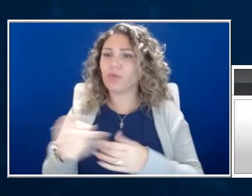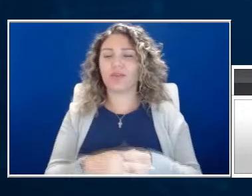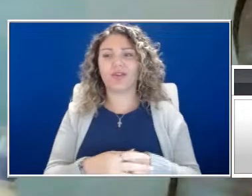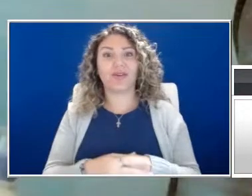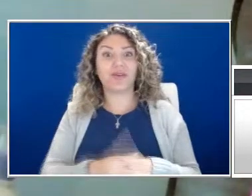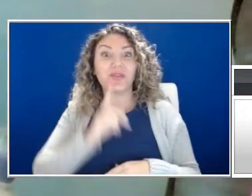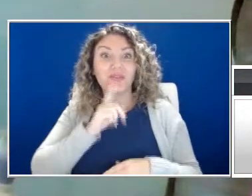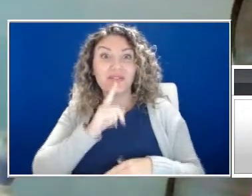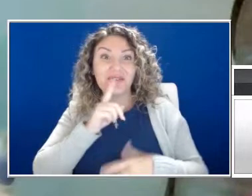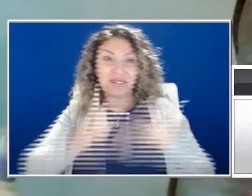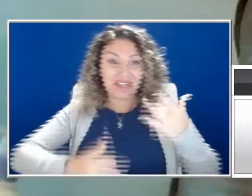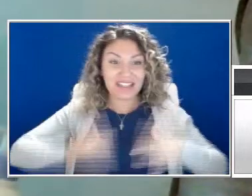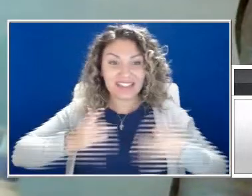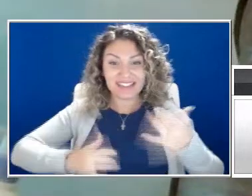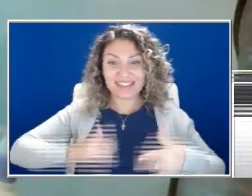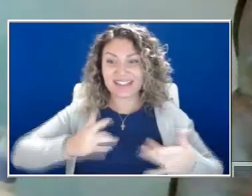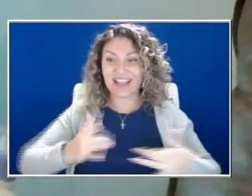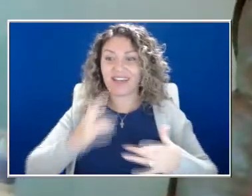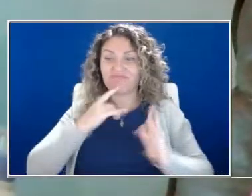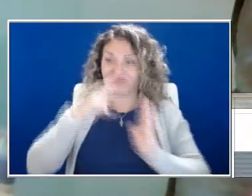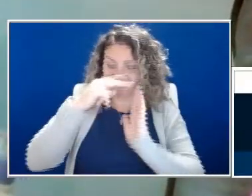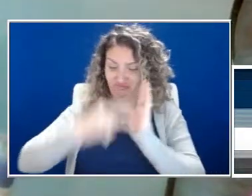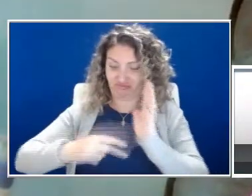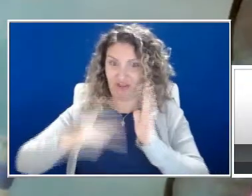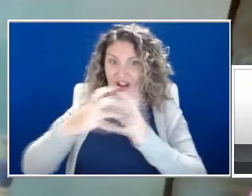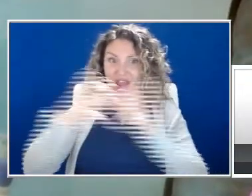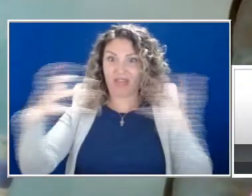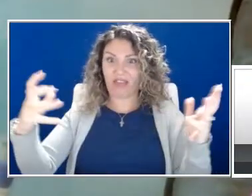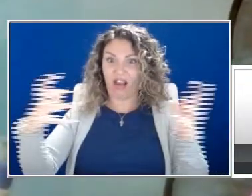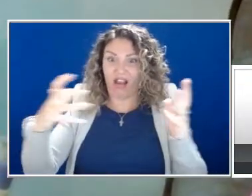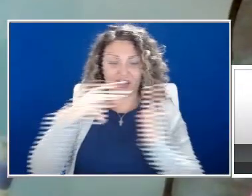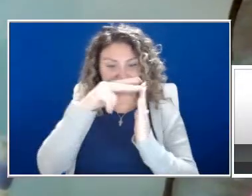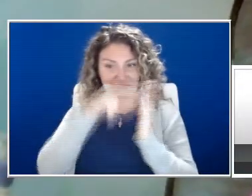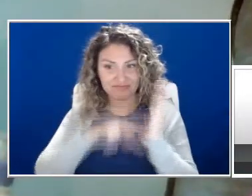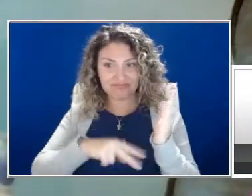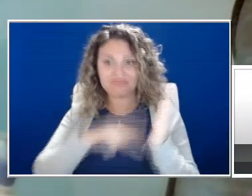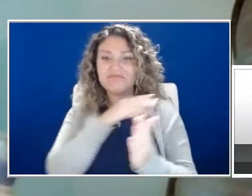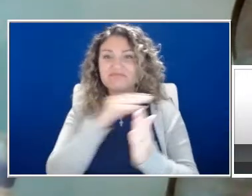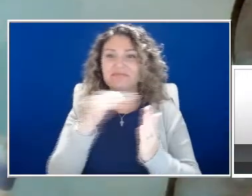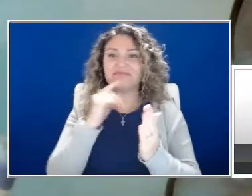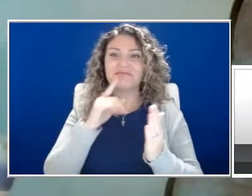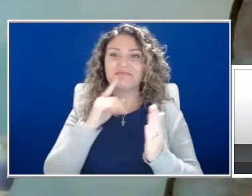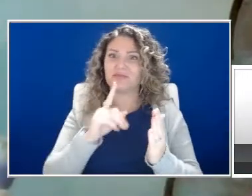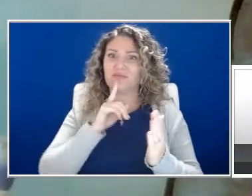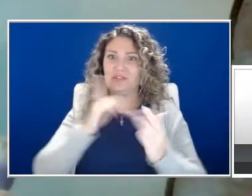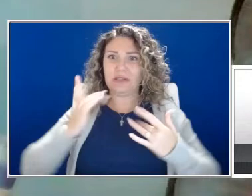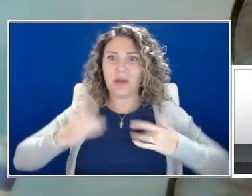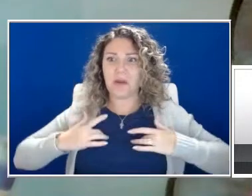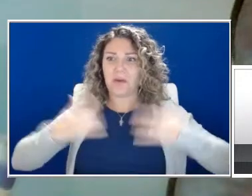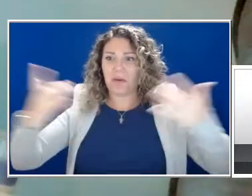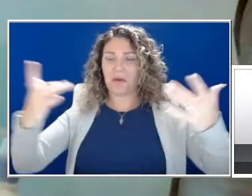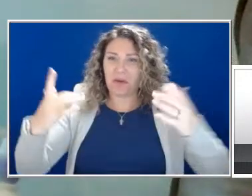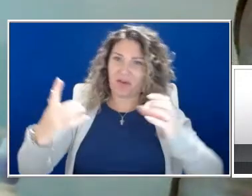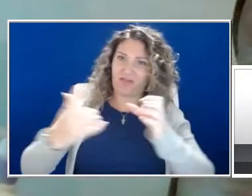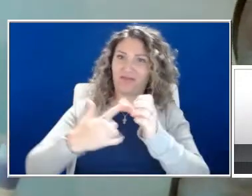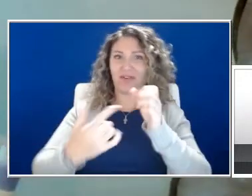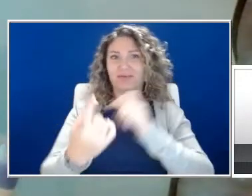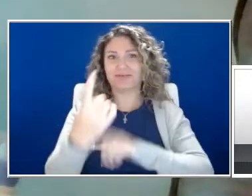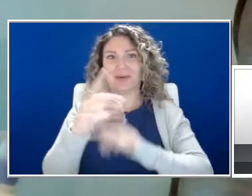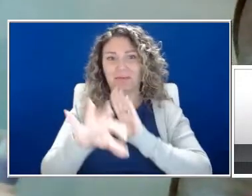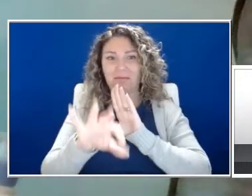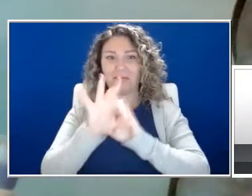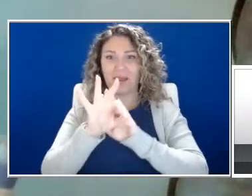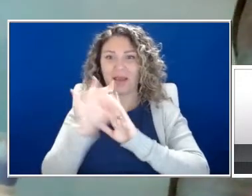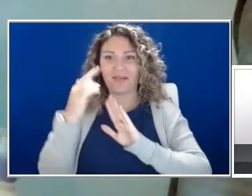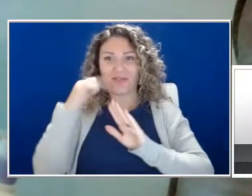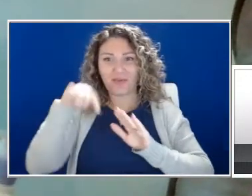very exciting. I'd read a lot about it, and I was so excited to be the first one to be picked to